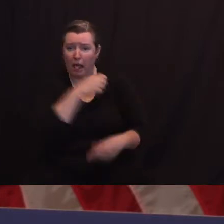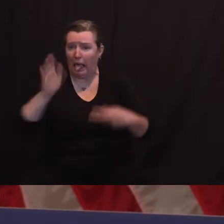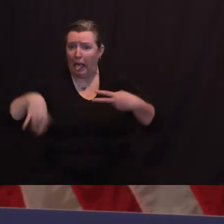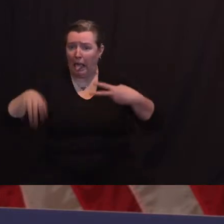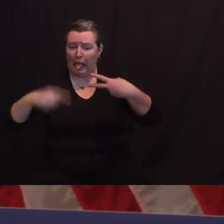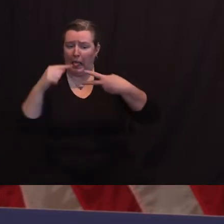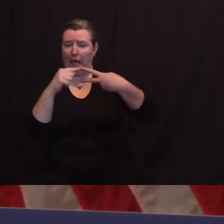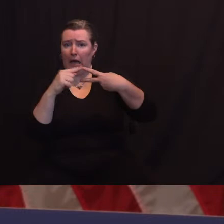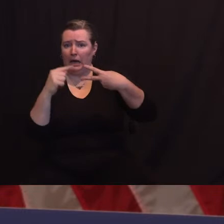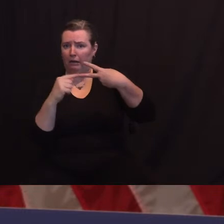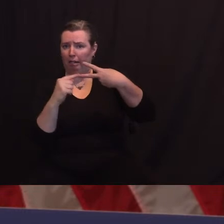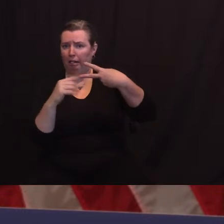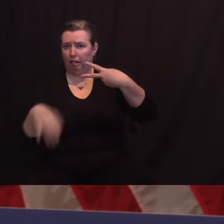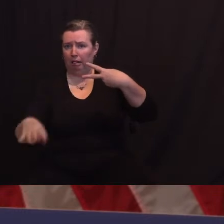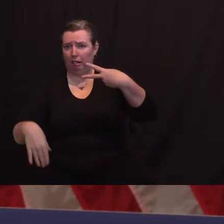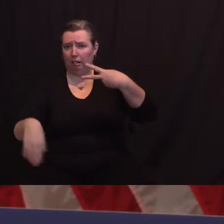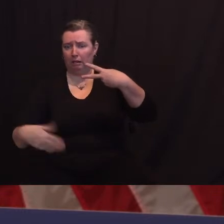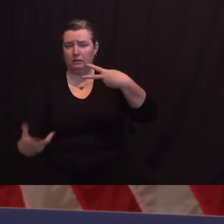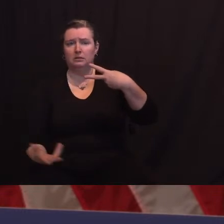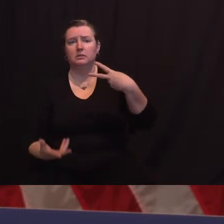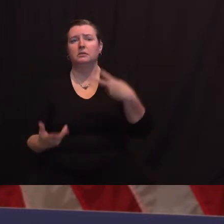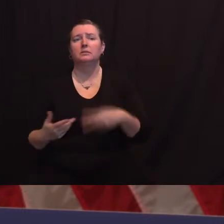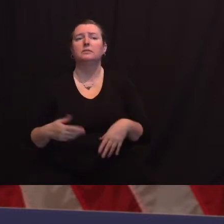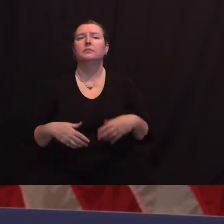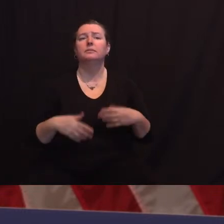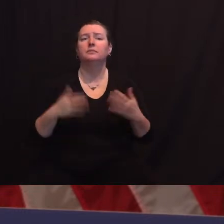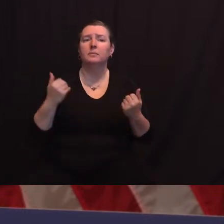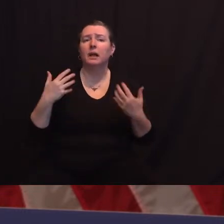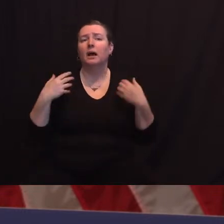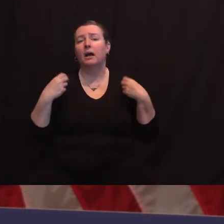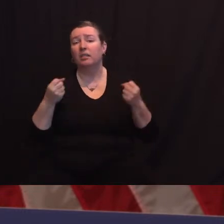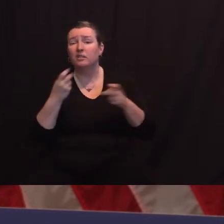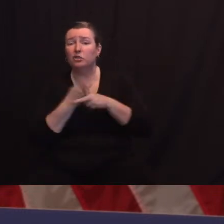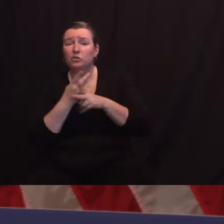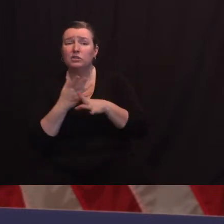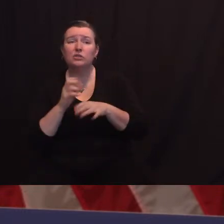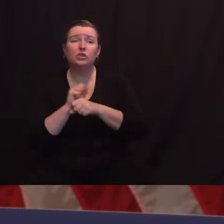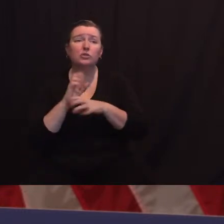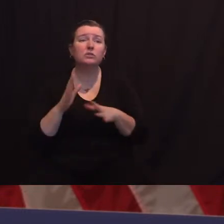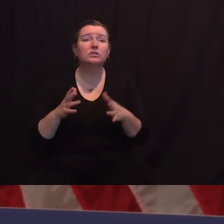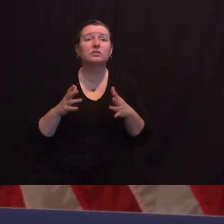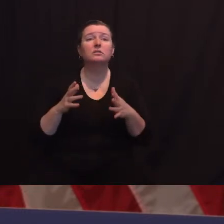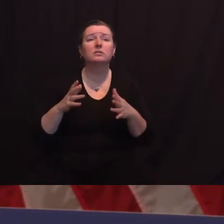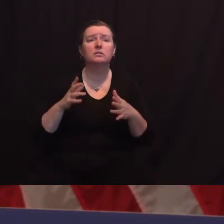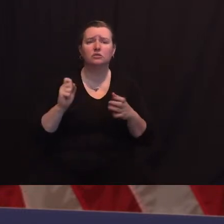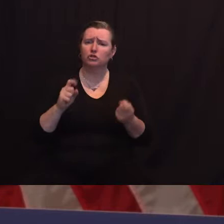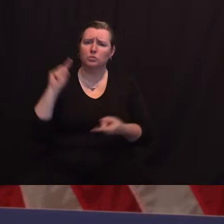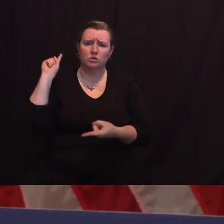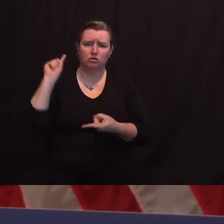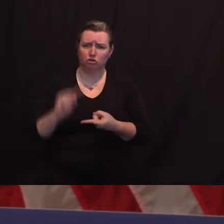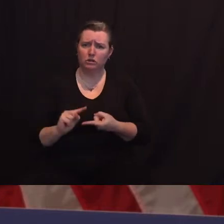it's expected that healthcare workers really should see a reduction, at least those among those who got vaccinated.